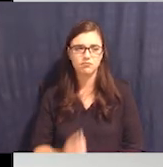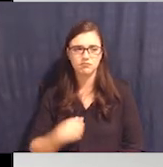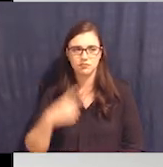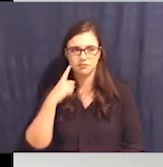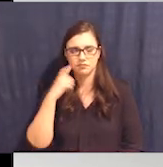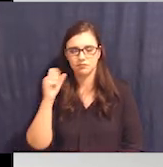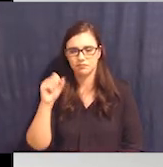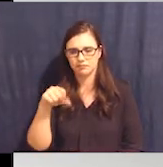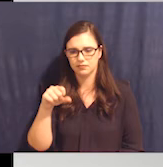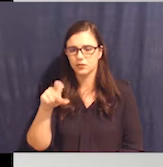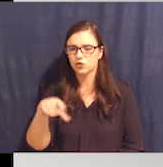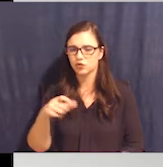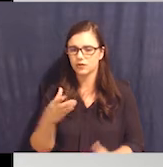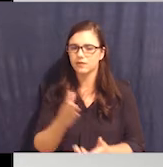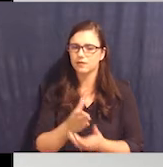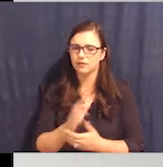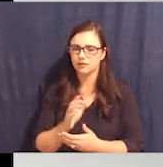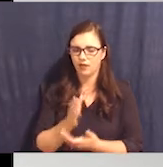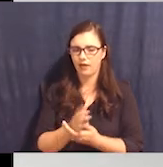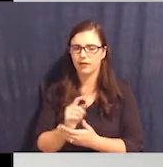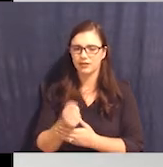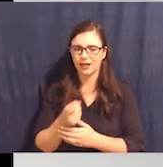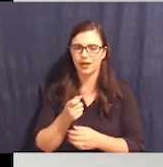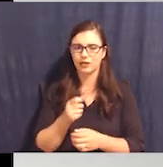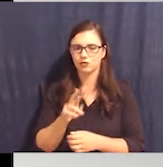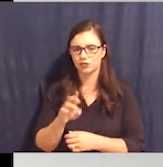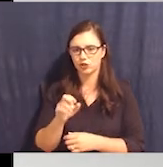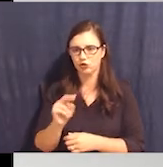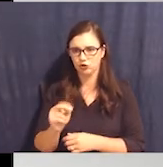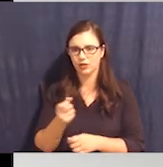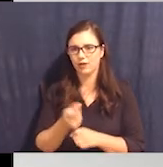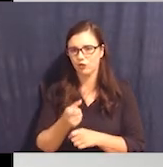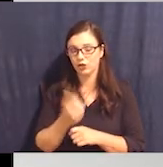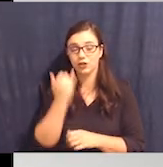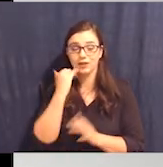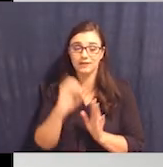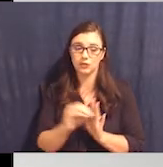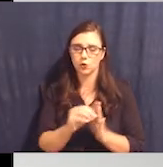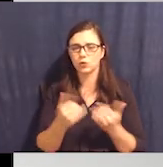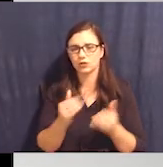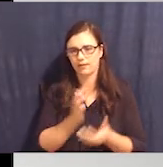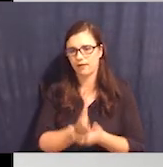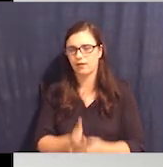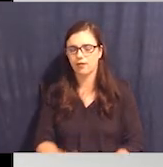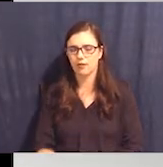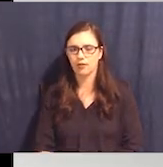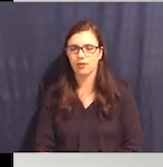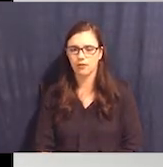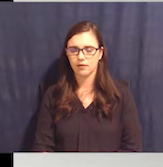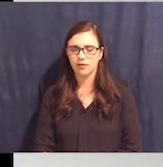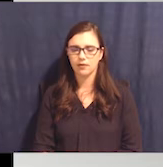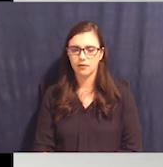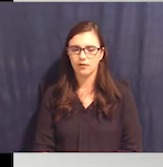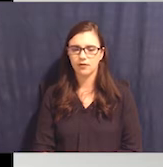I would say yes, you should file a tax return every year, even if it's zero.